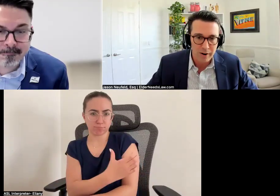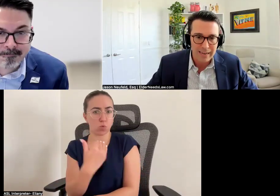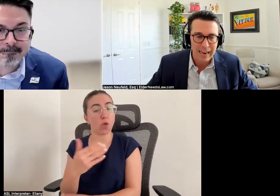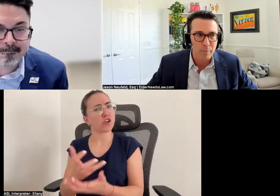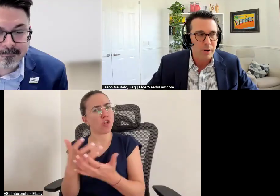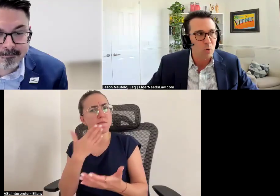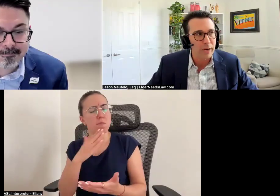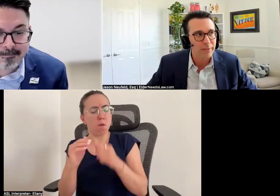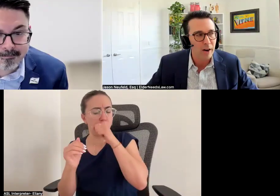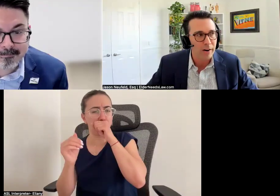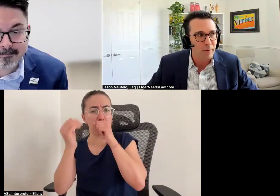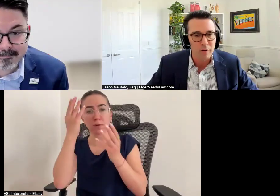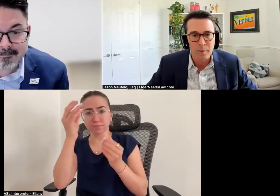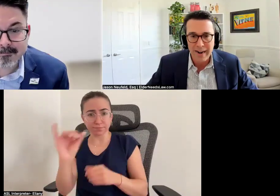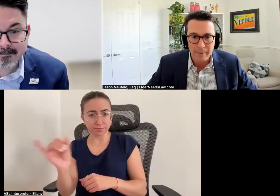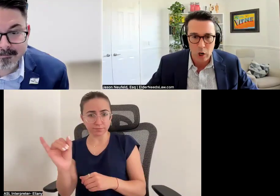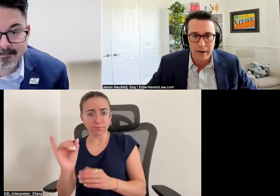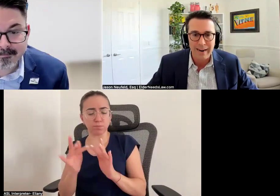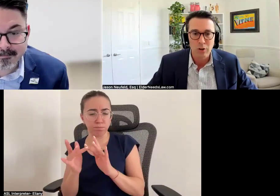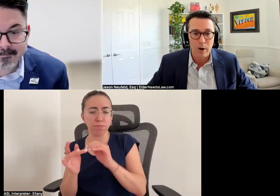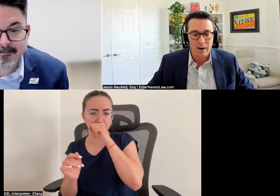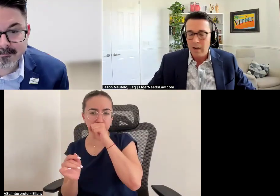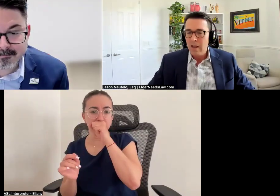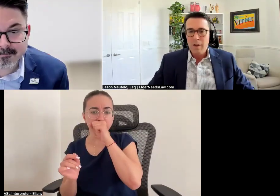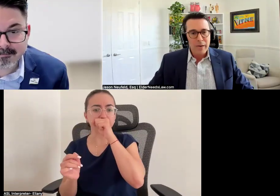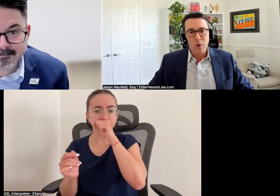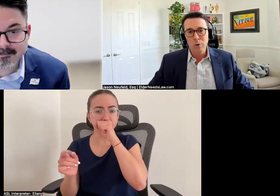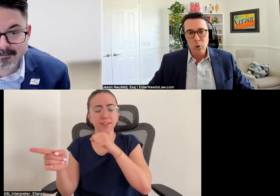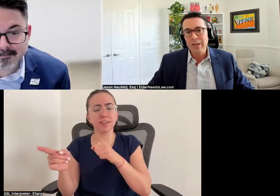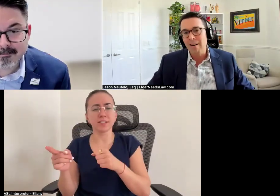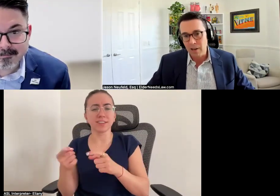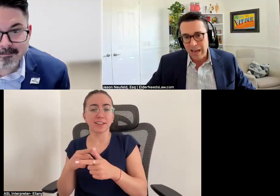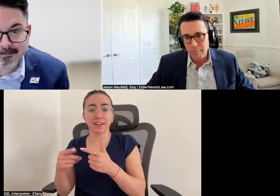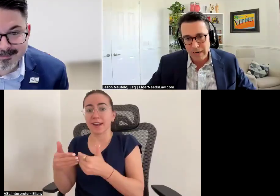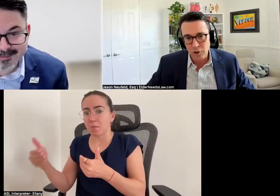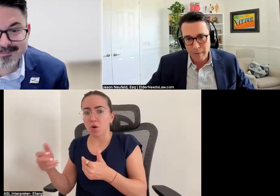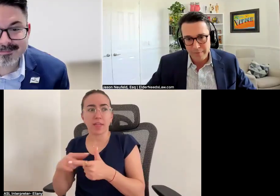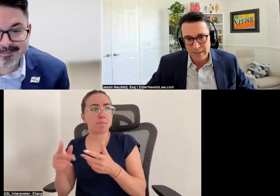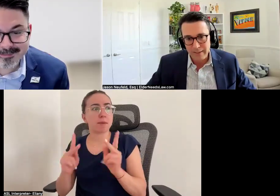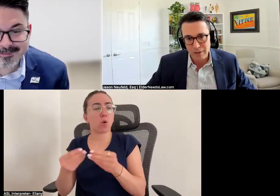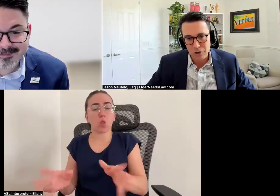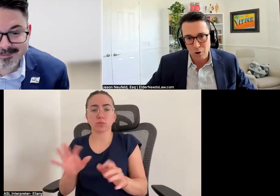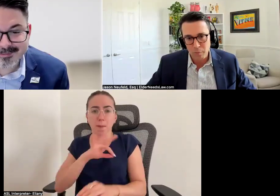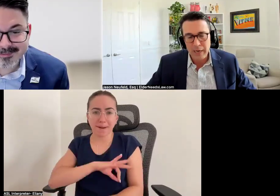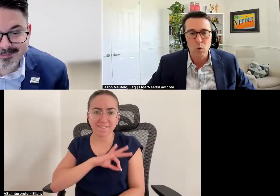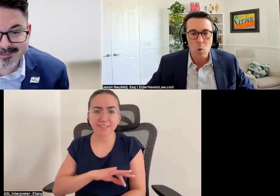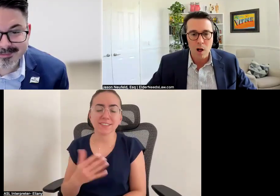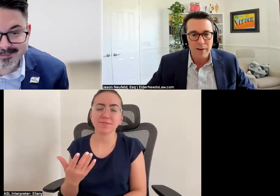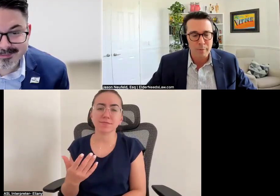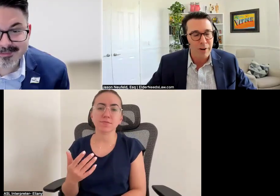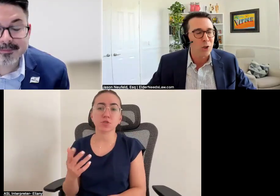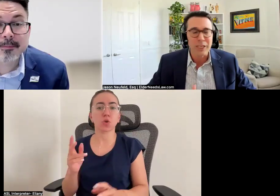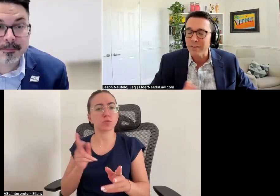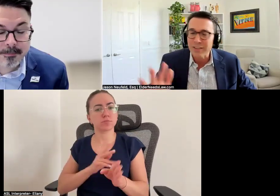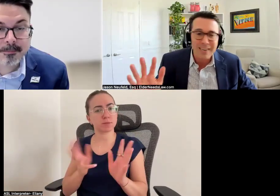the Mhm. internet, and people get their information from their neighbor, and that's where people lose out on a lot of potential benefits. And so, speaking to a